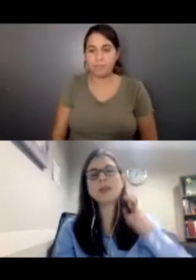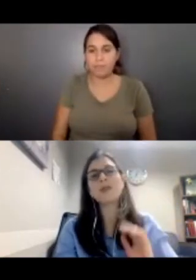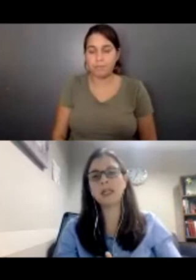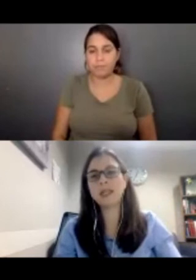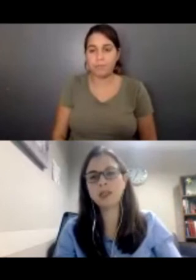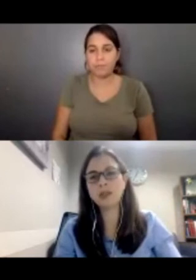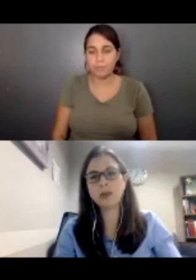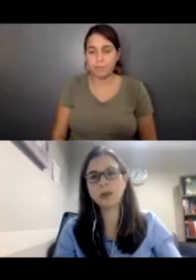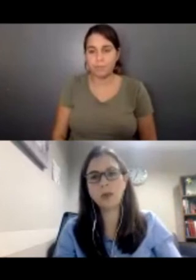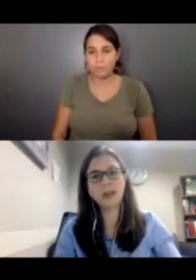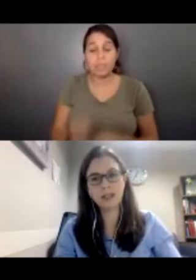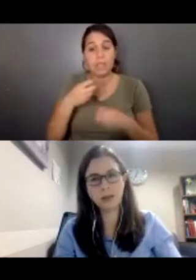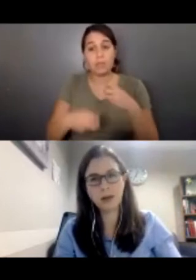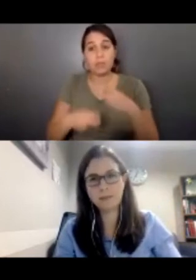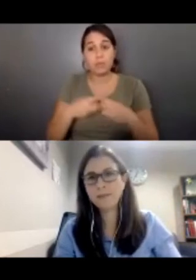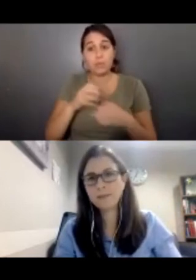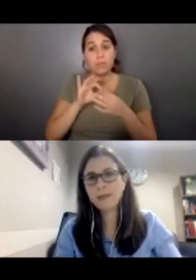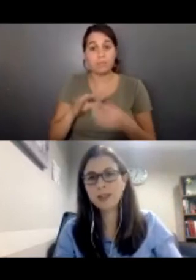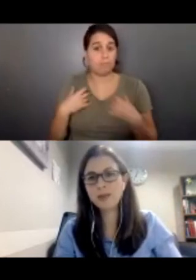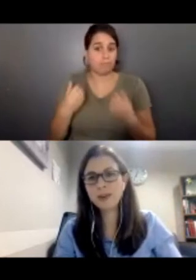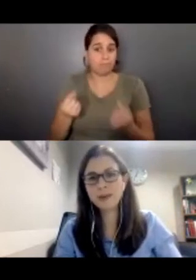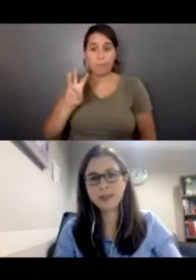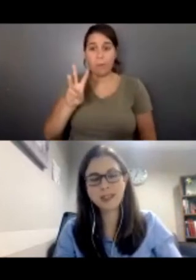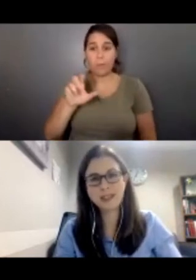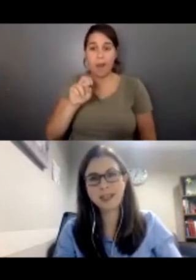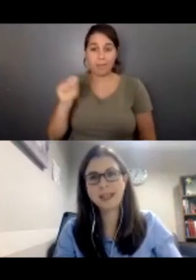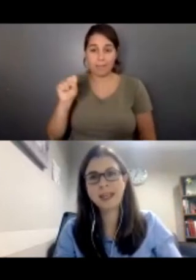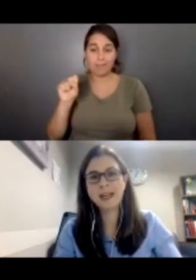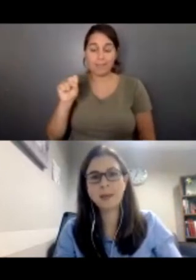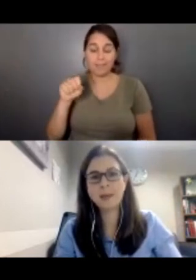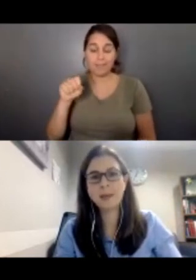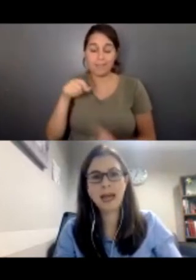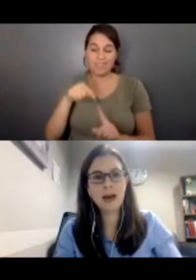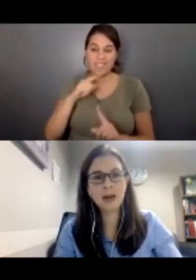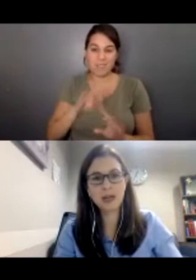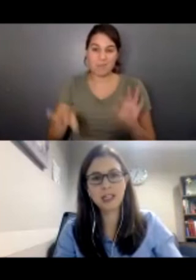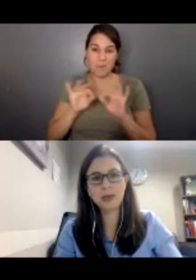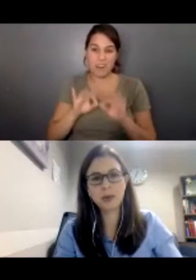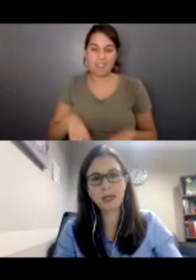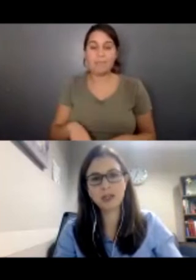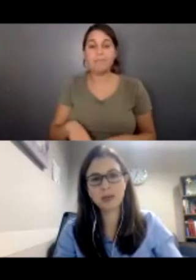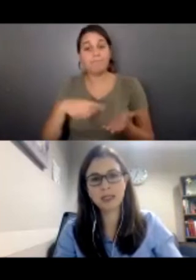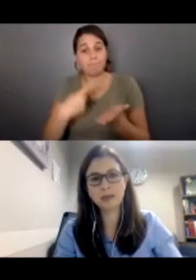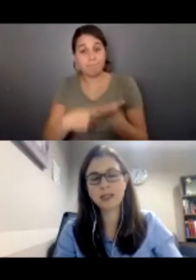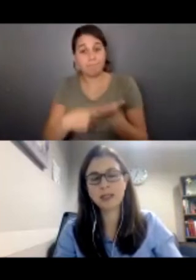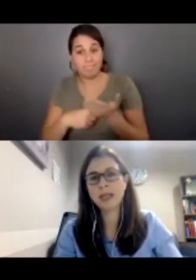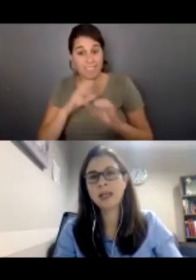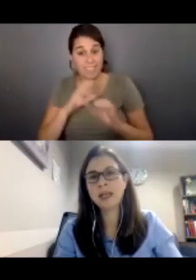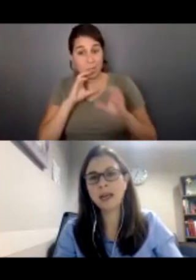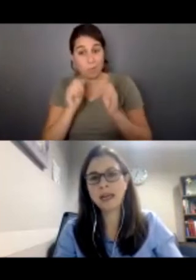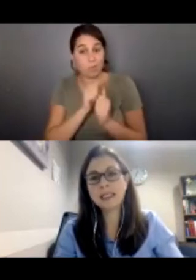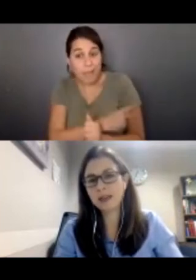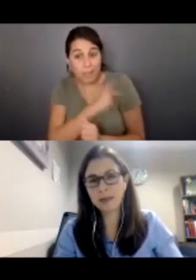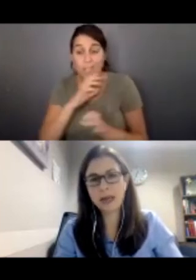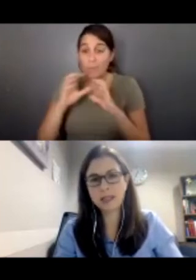issues related to wellness come up. So for example, discussing how communication with patients or teams